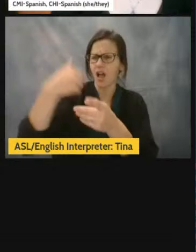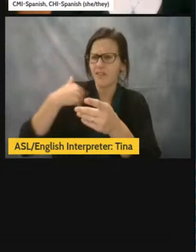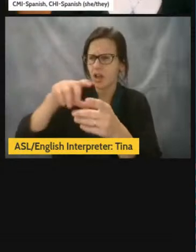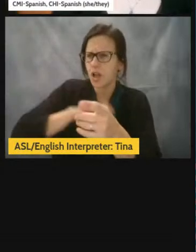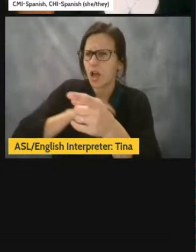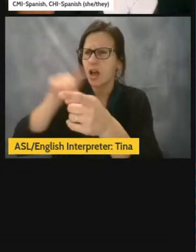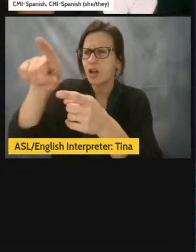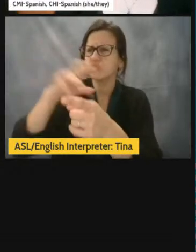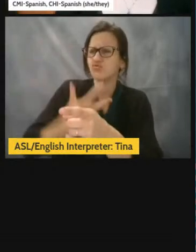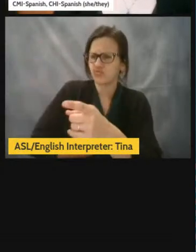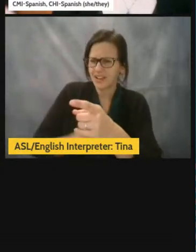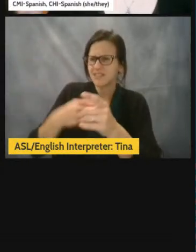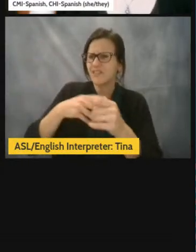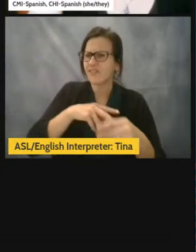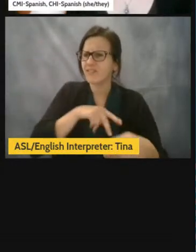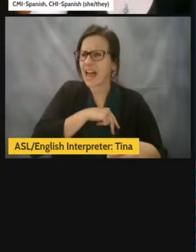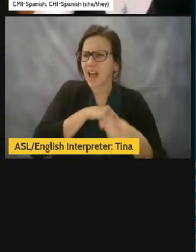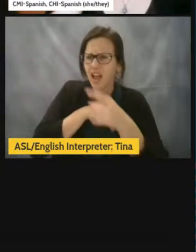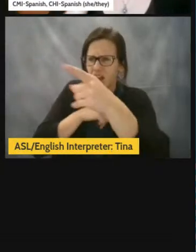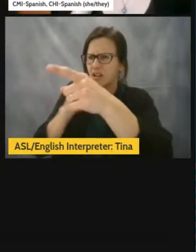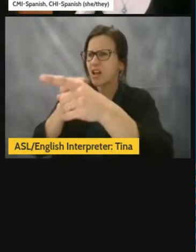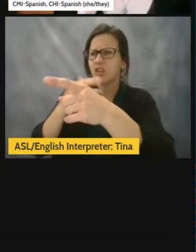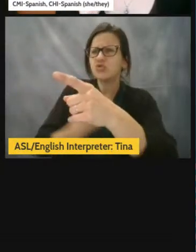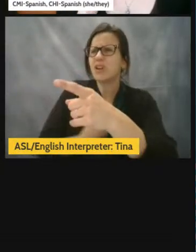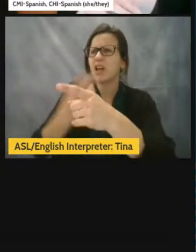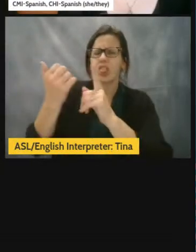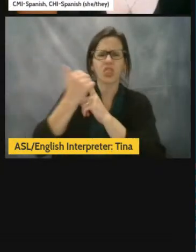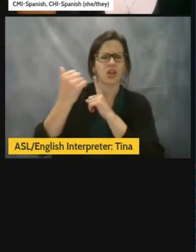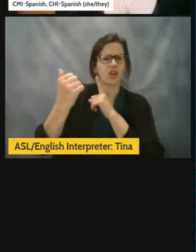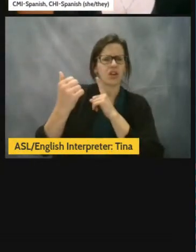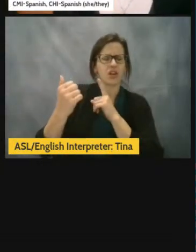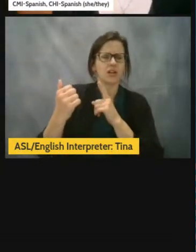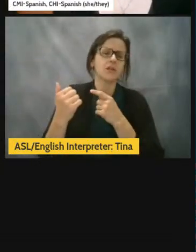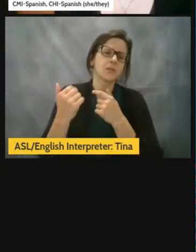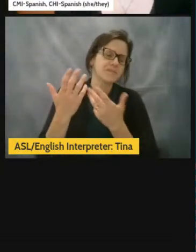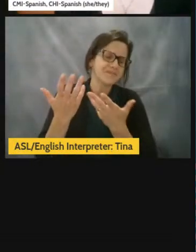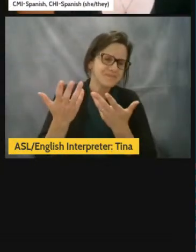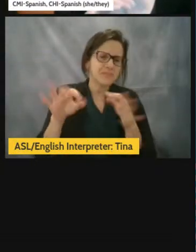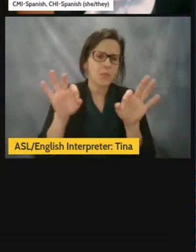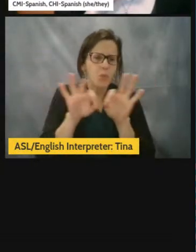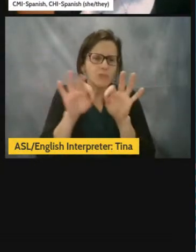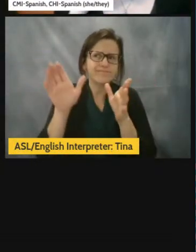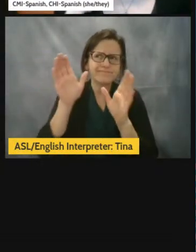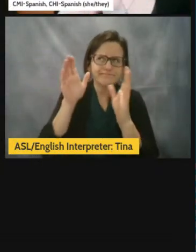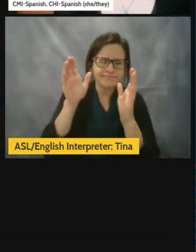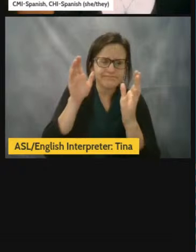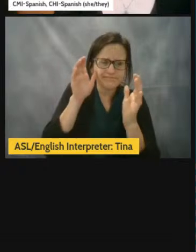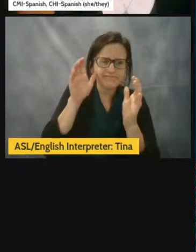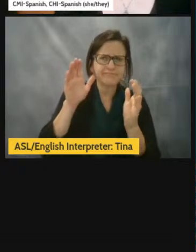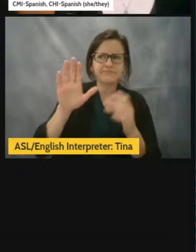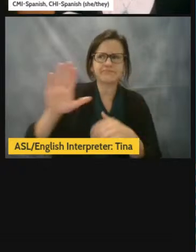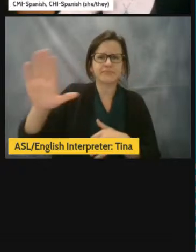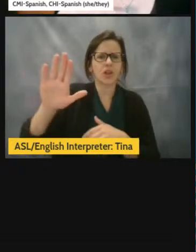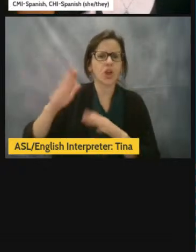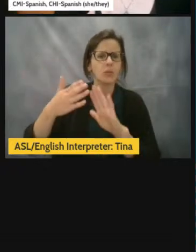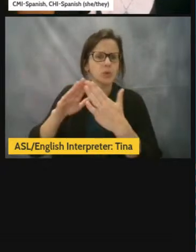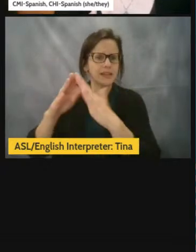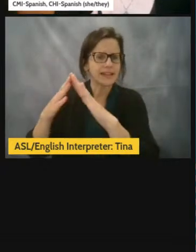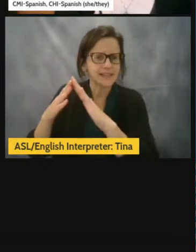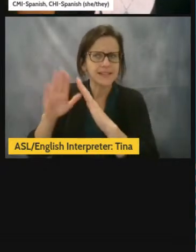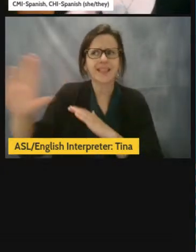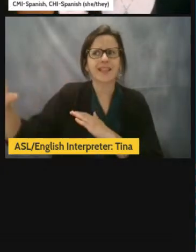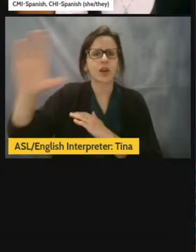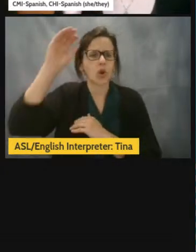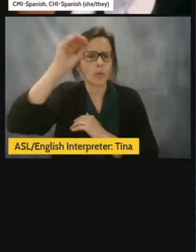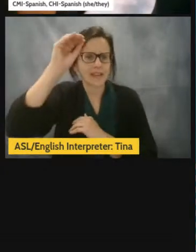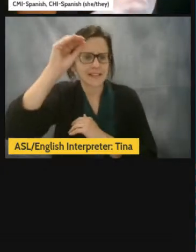a trans flag and you're not trans. So that's just something else to consider. Always listen to the communities and their opinions on this and how they feel about